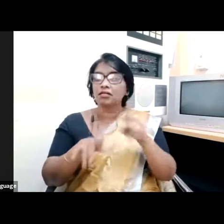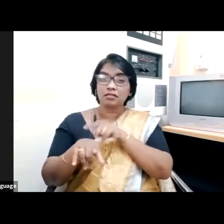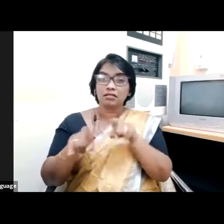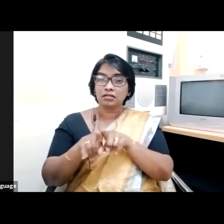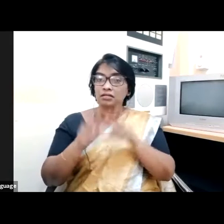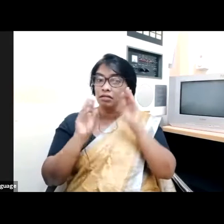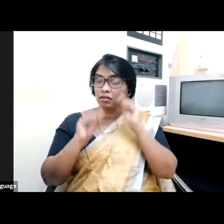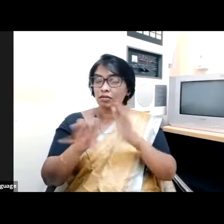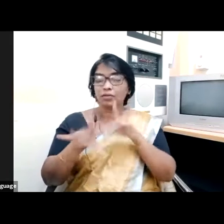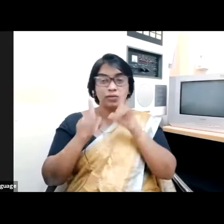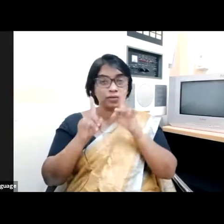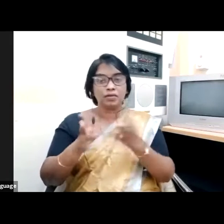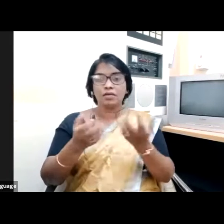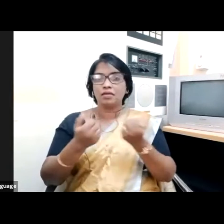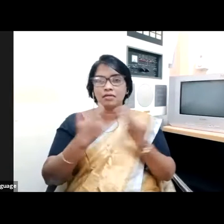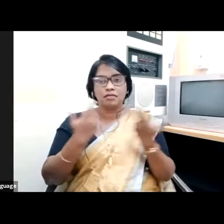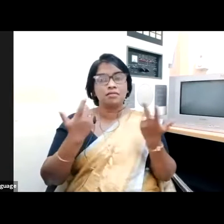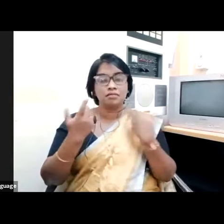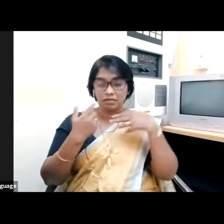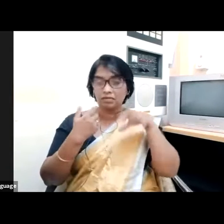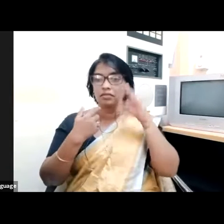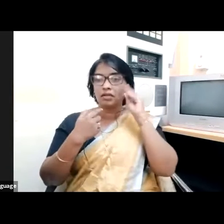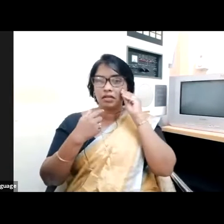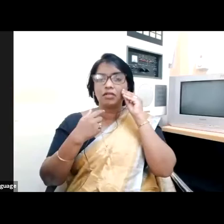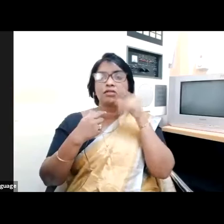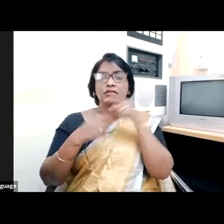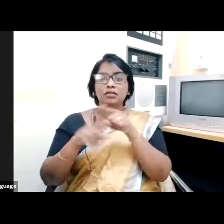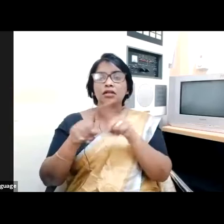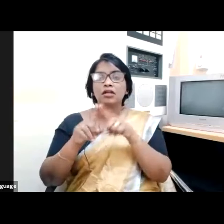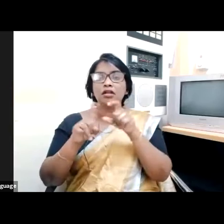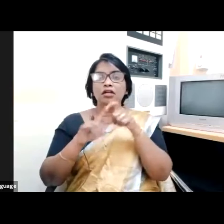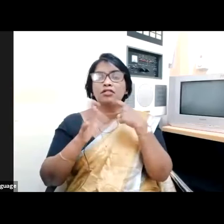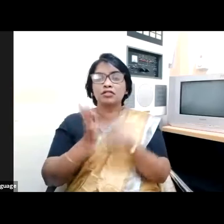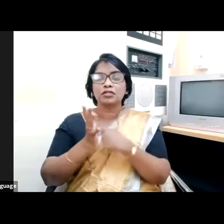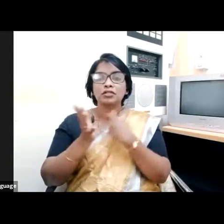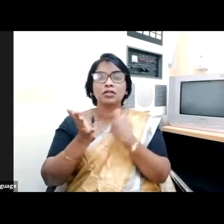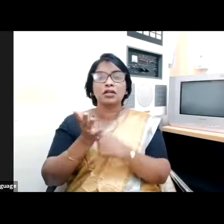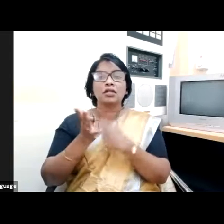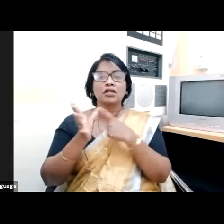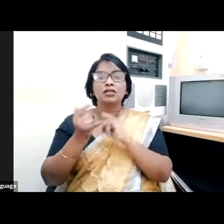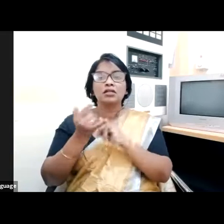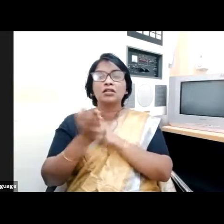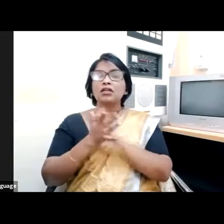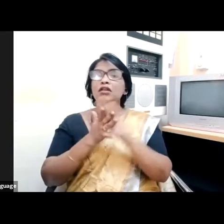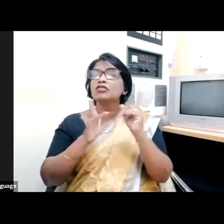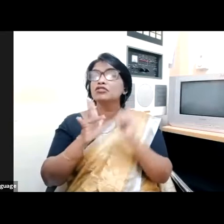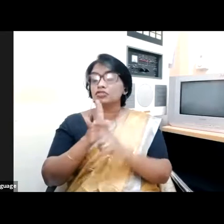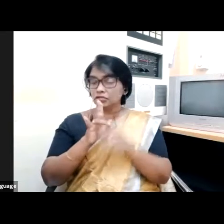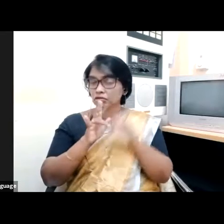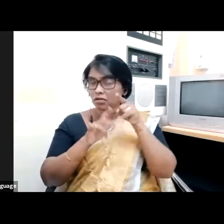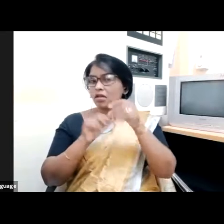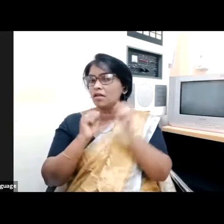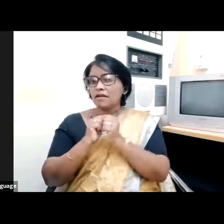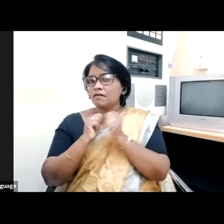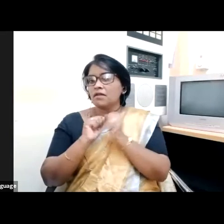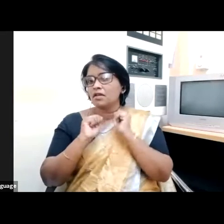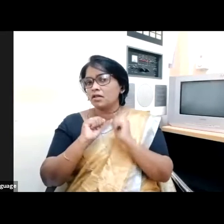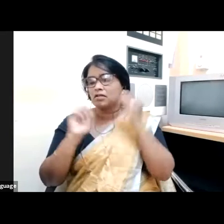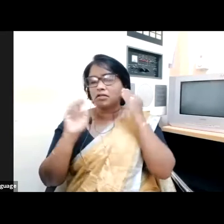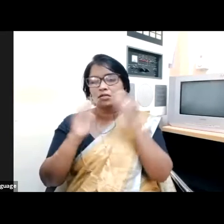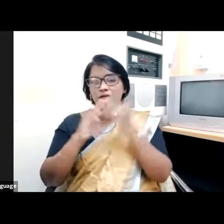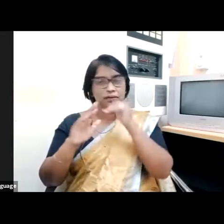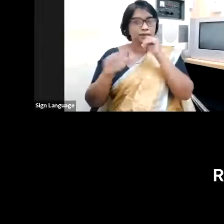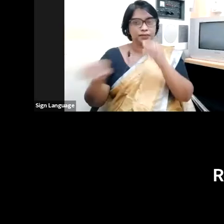Mr. Dr. Roshan Rajadure to talk about what they are doing specifically to be part of the